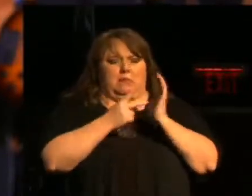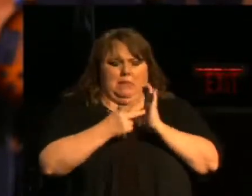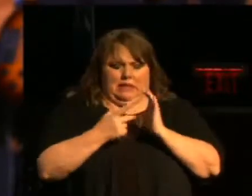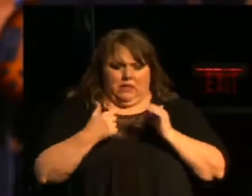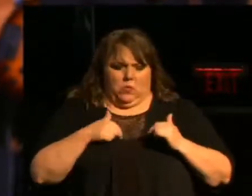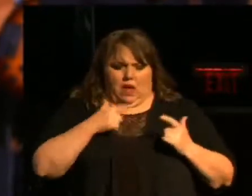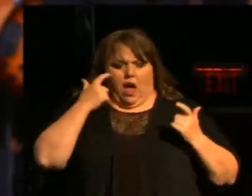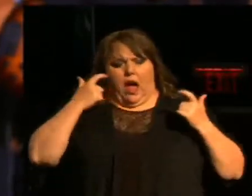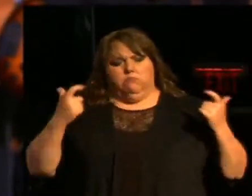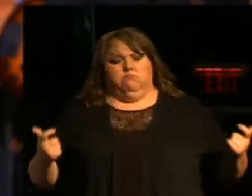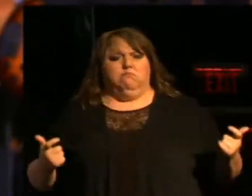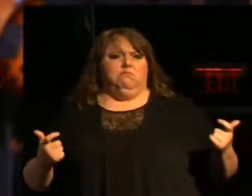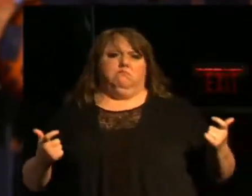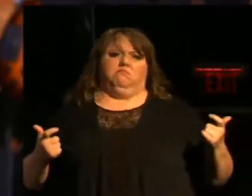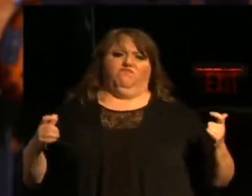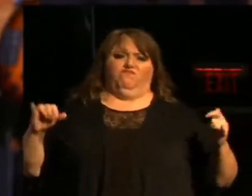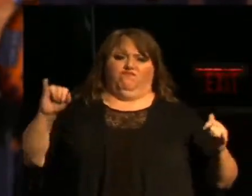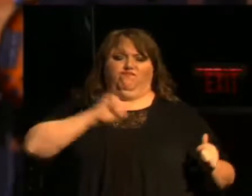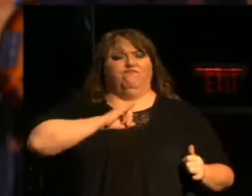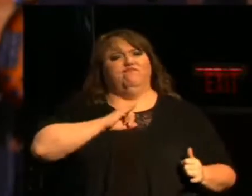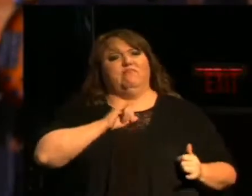grandmother, drunk or sober.